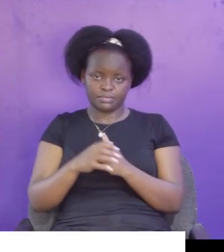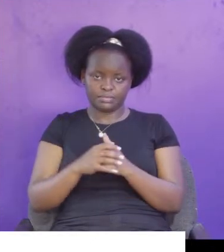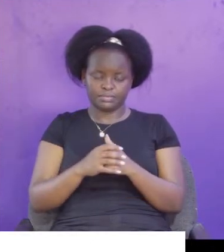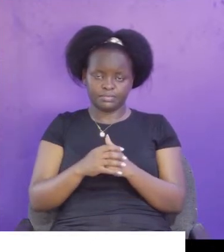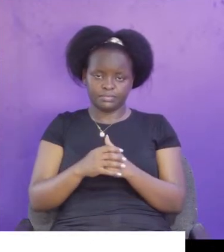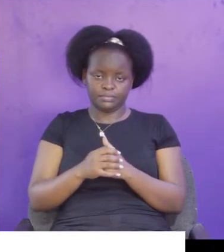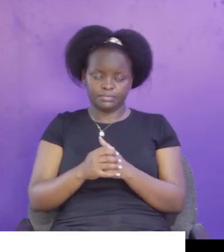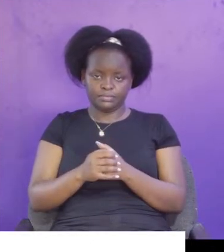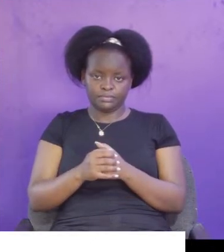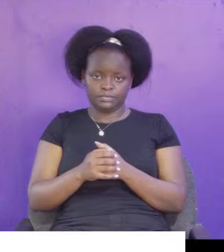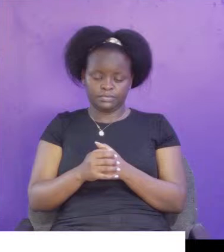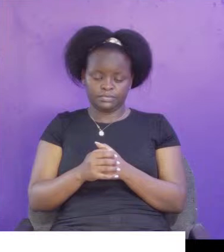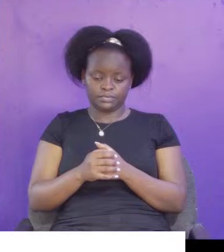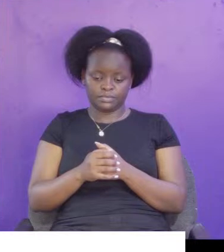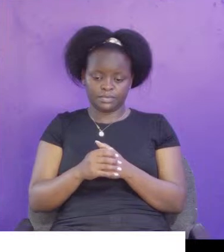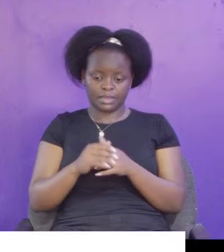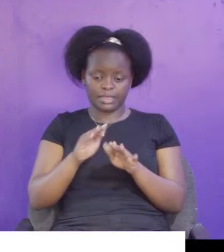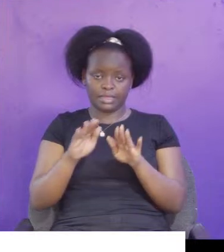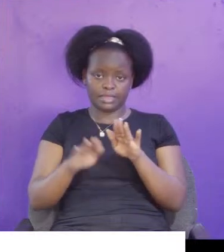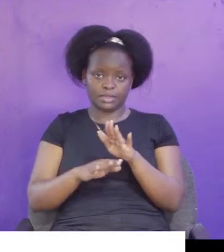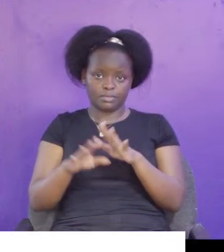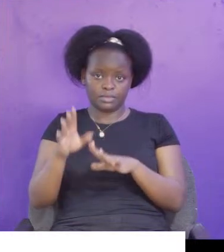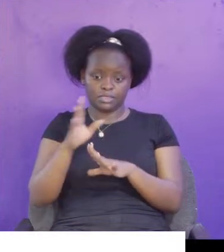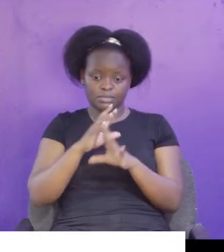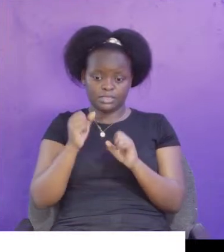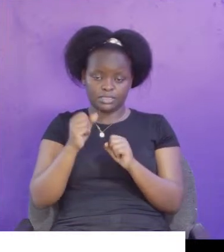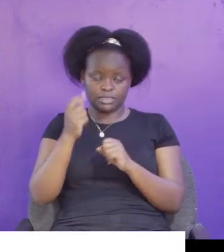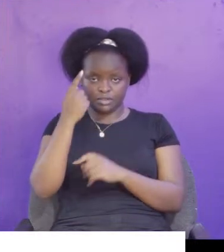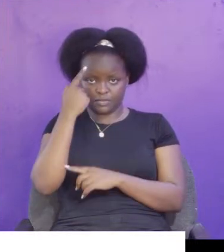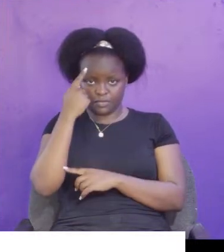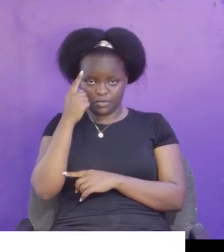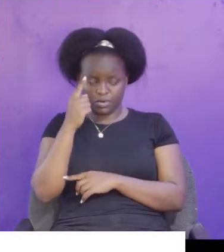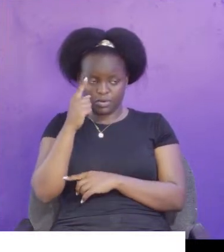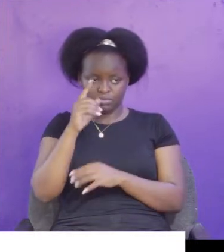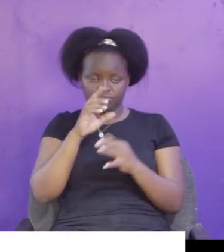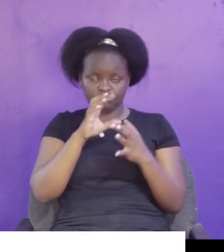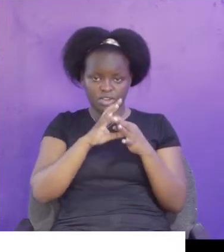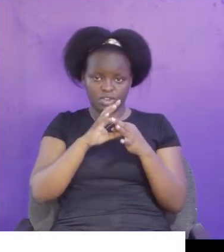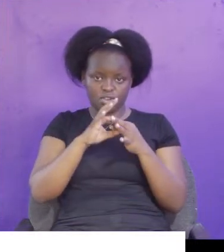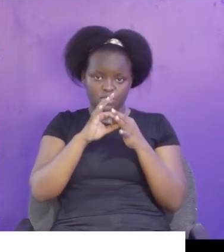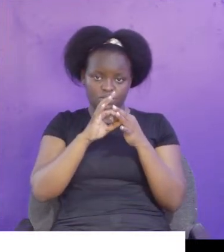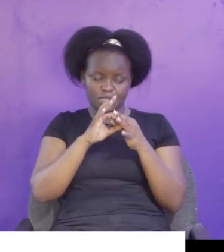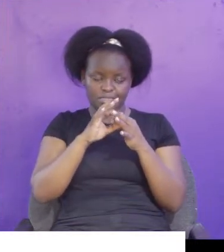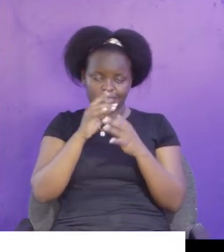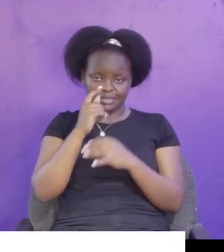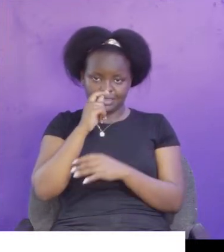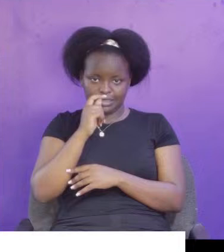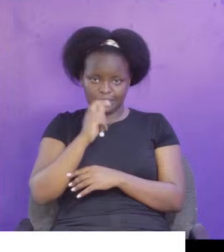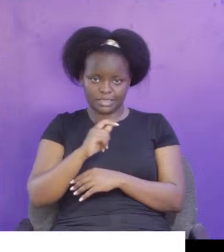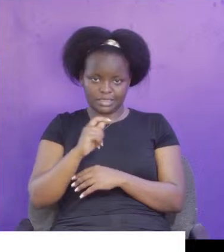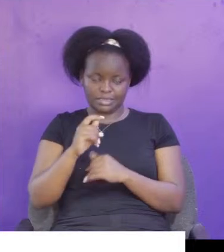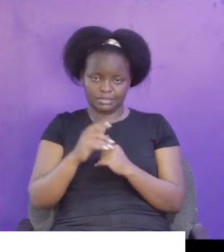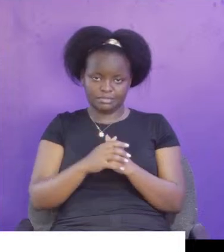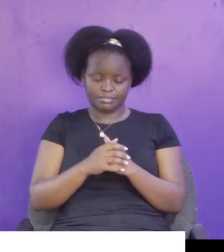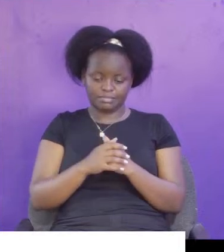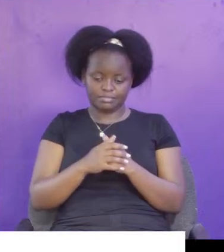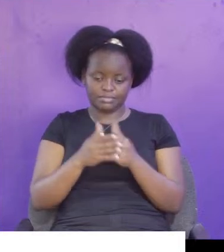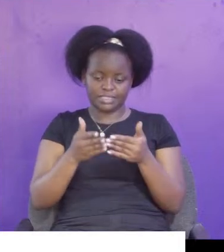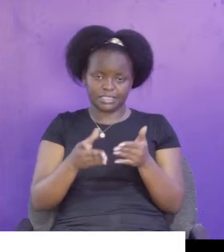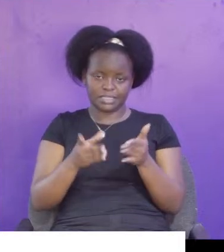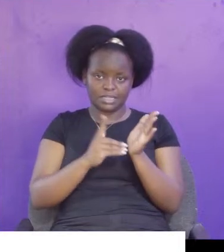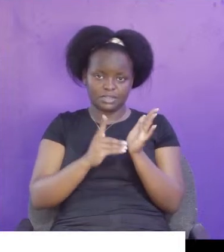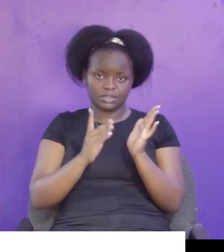The Vice President of the United Republic of Tanzania, His Excellency Dr. Philip